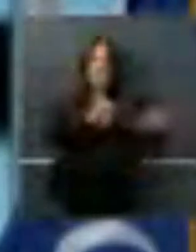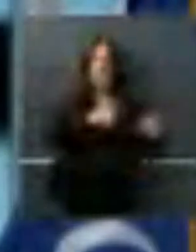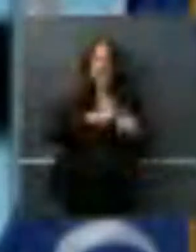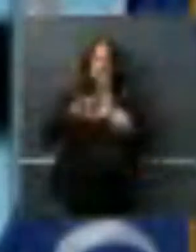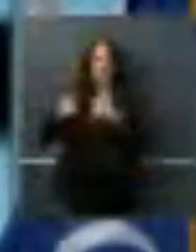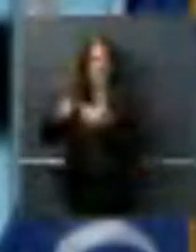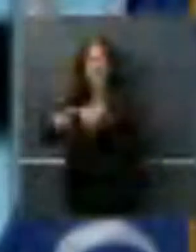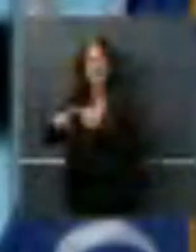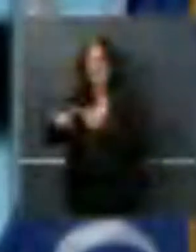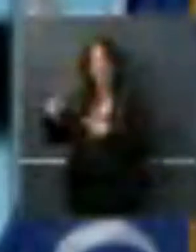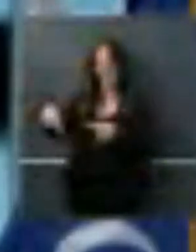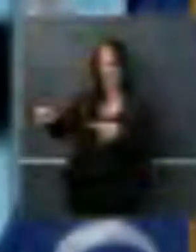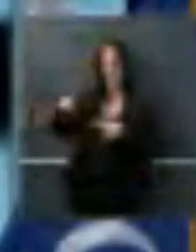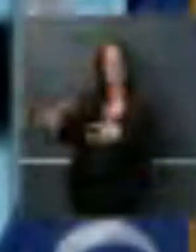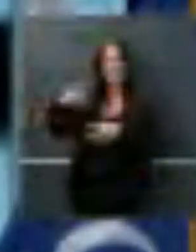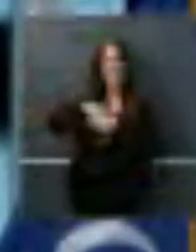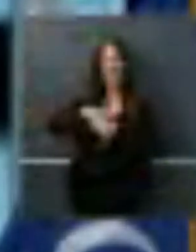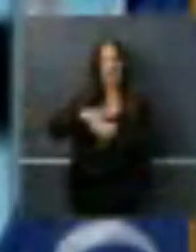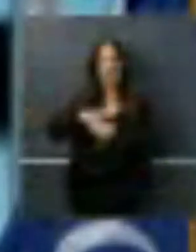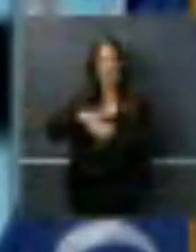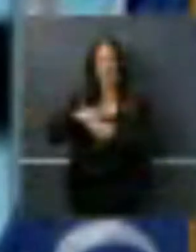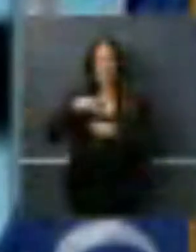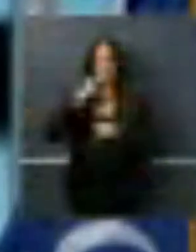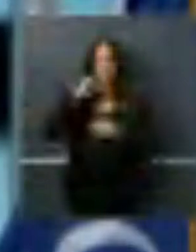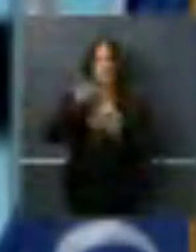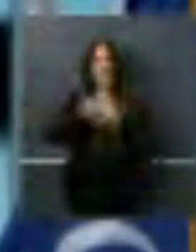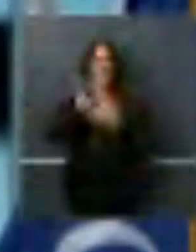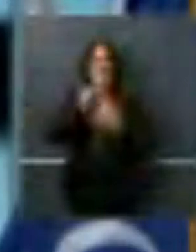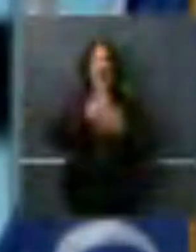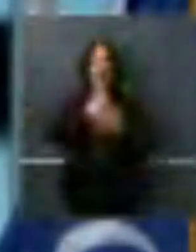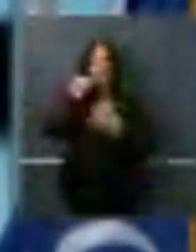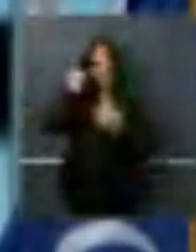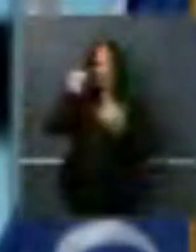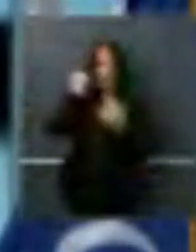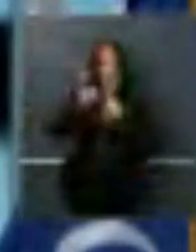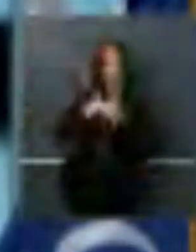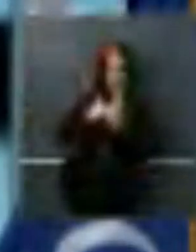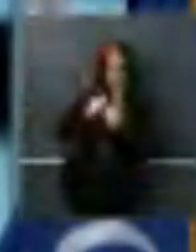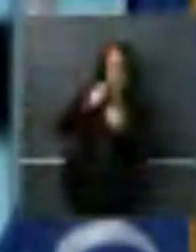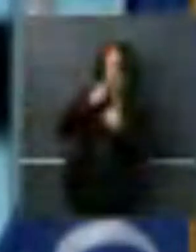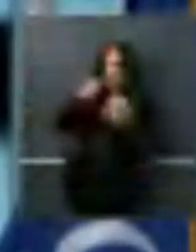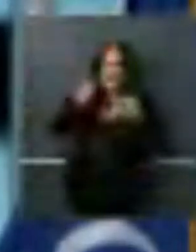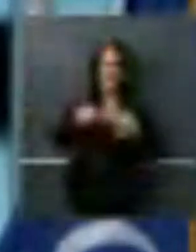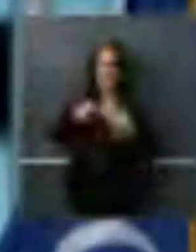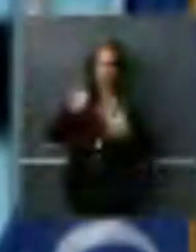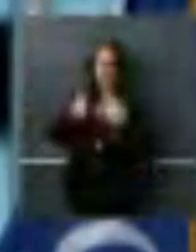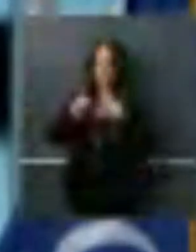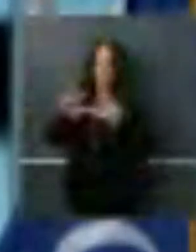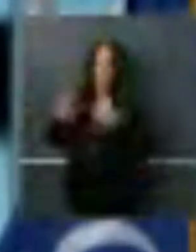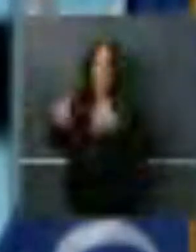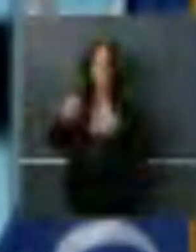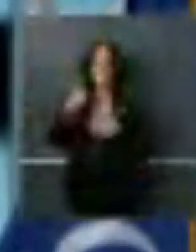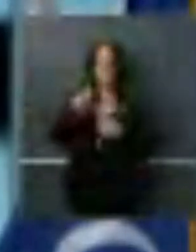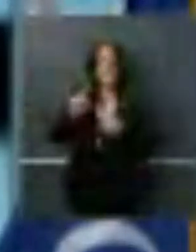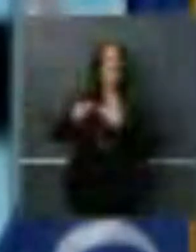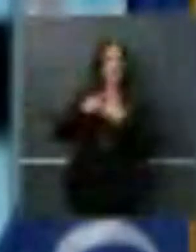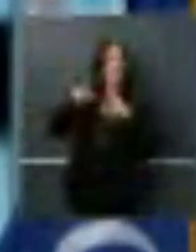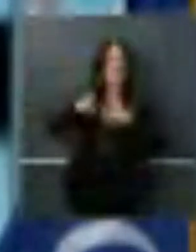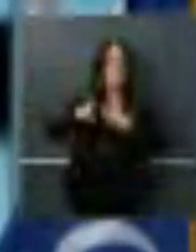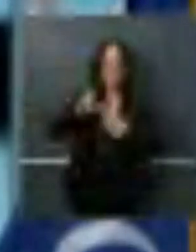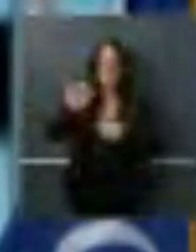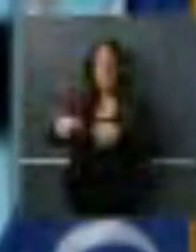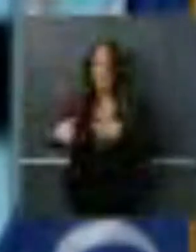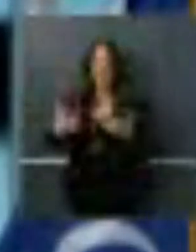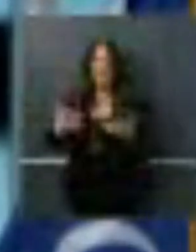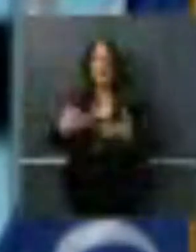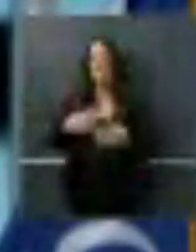So it's focused on that subset. We've taken that lid off in terms of the testing priorities and